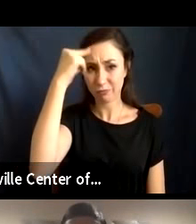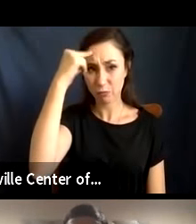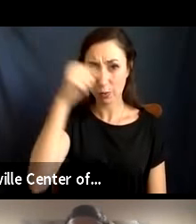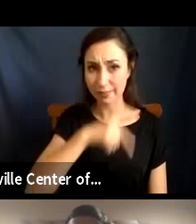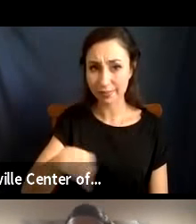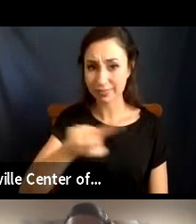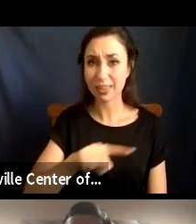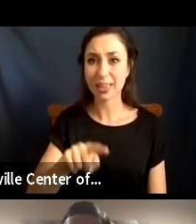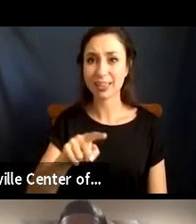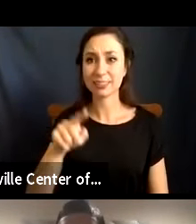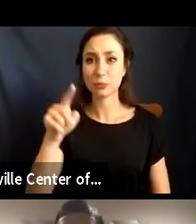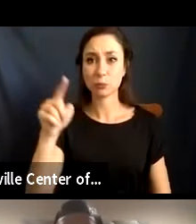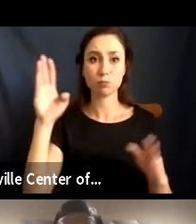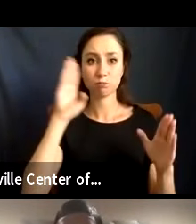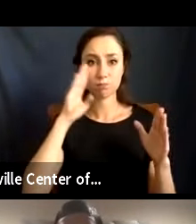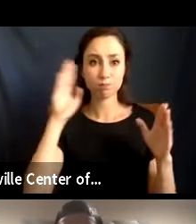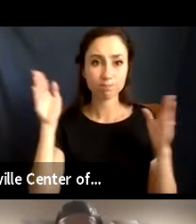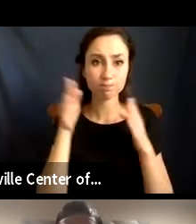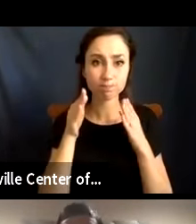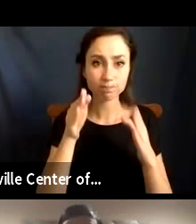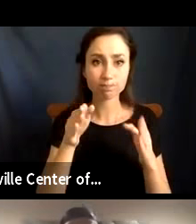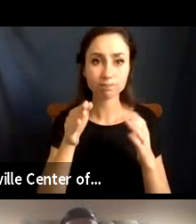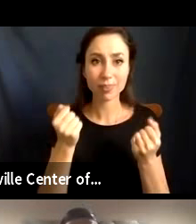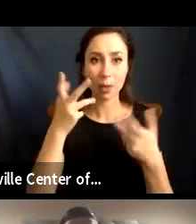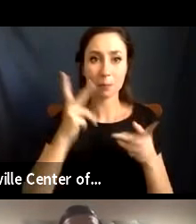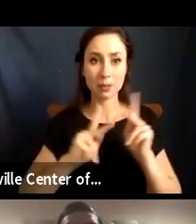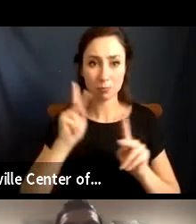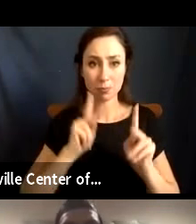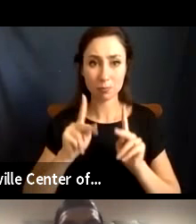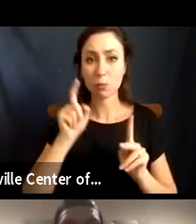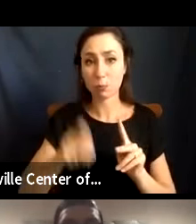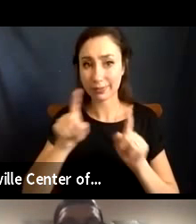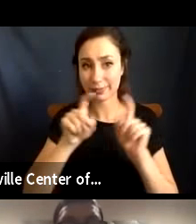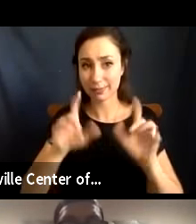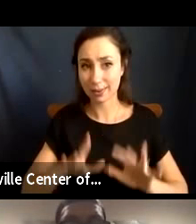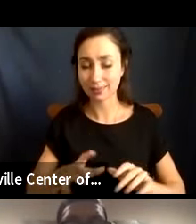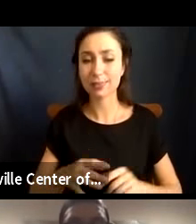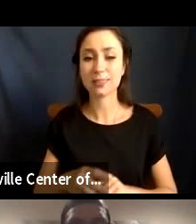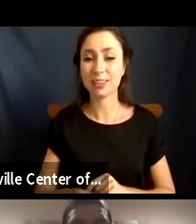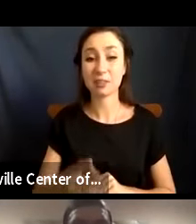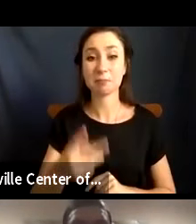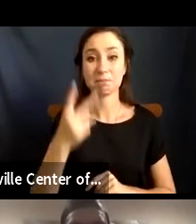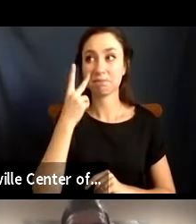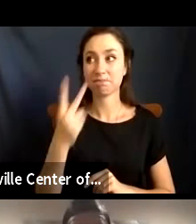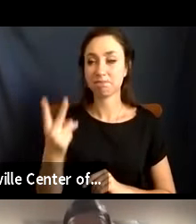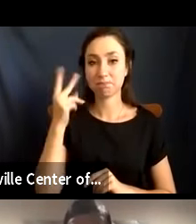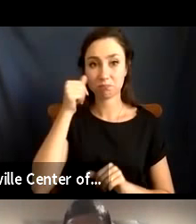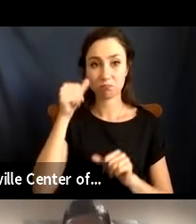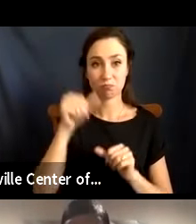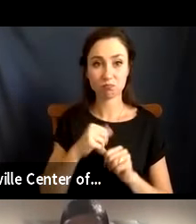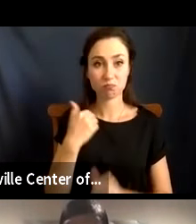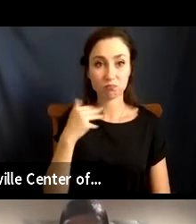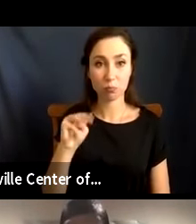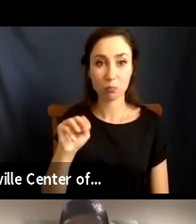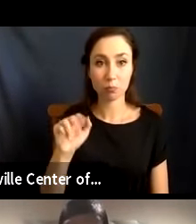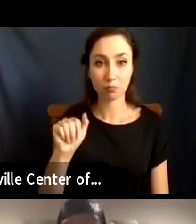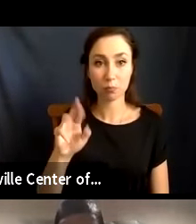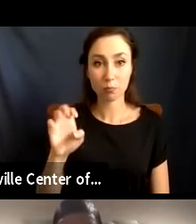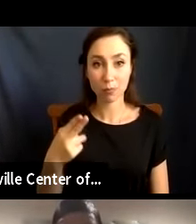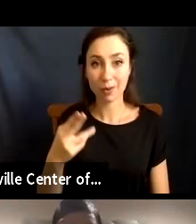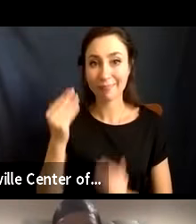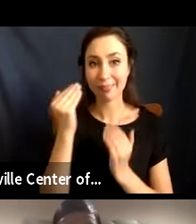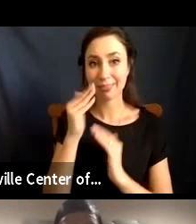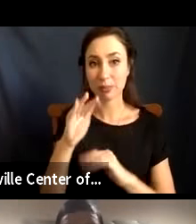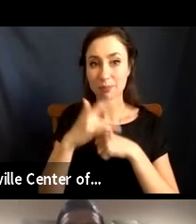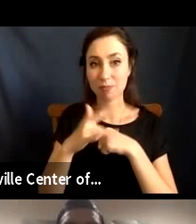in our spectrum of having the number of people that we had to test, because as you recall, back in March, there was limited